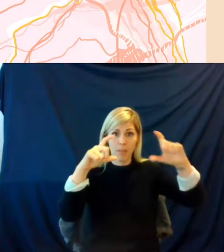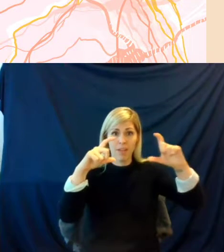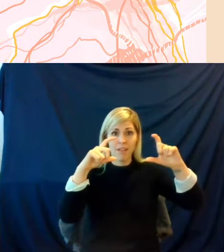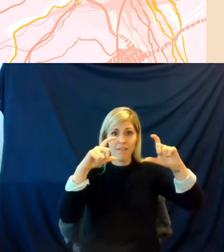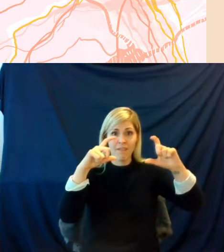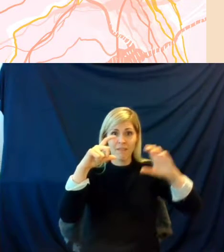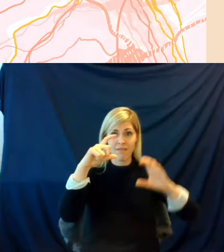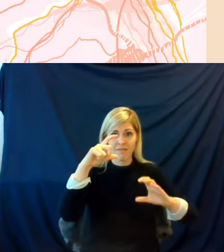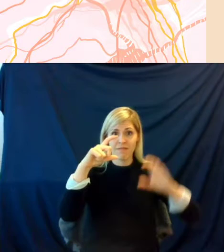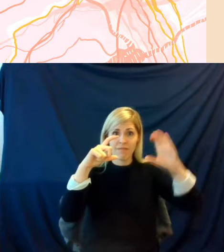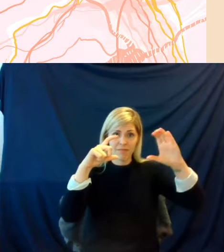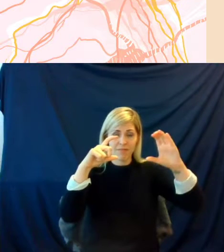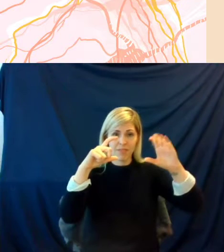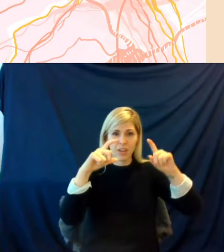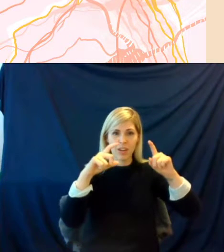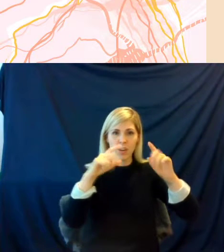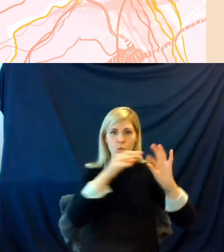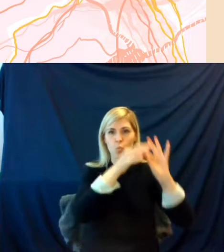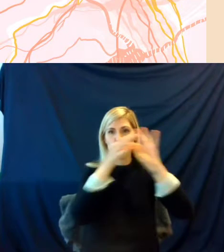actual